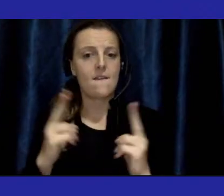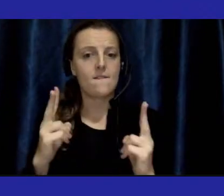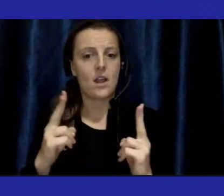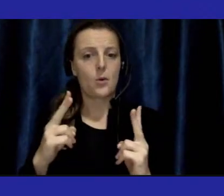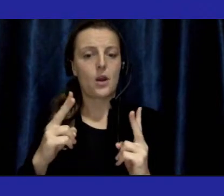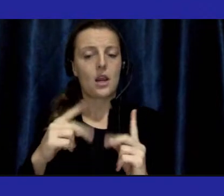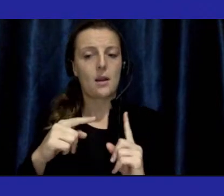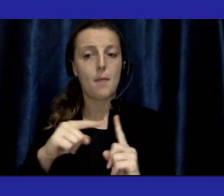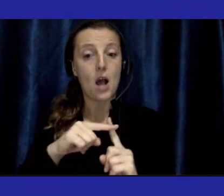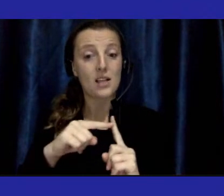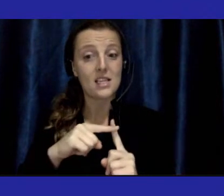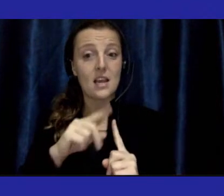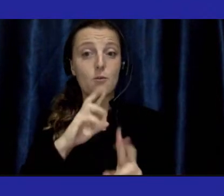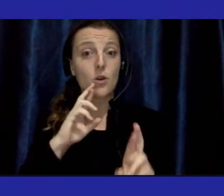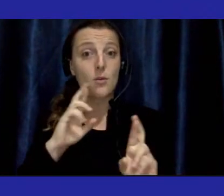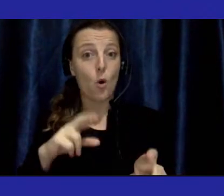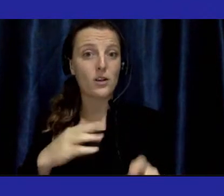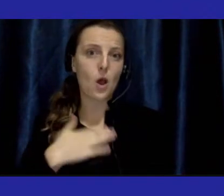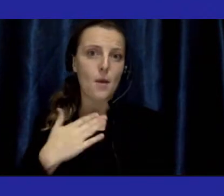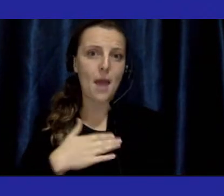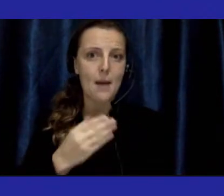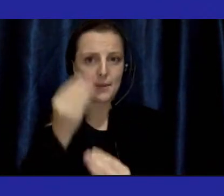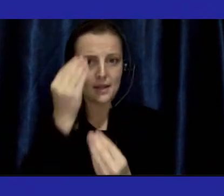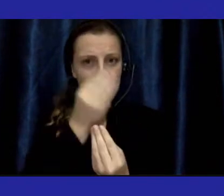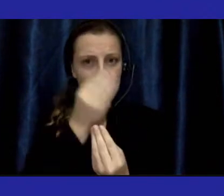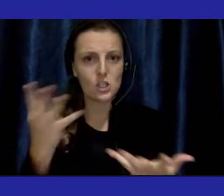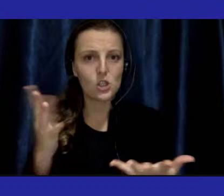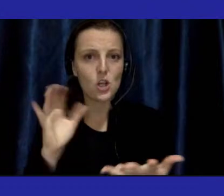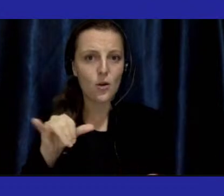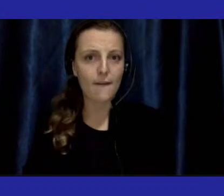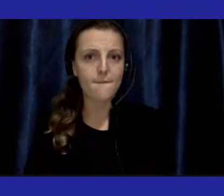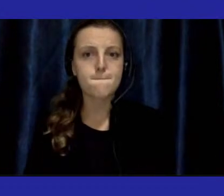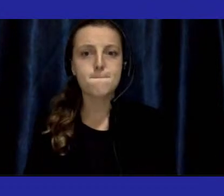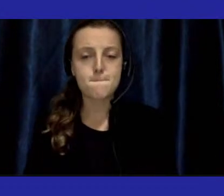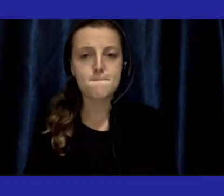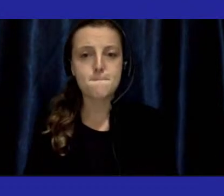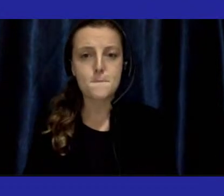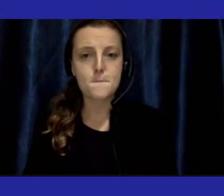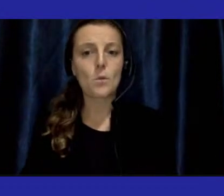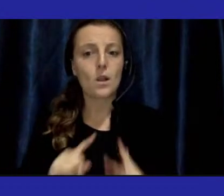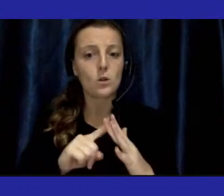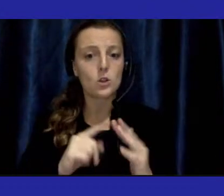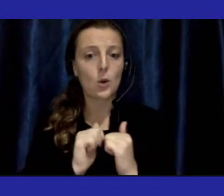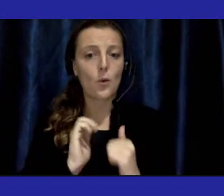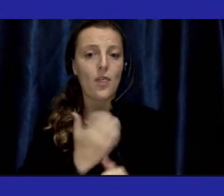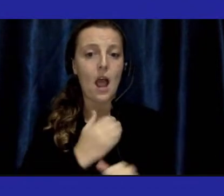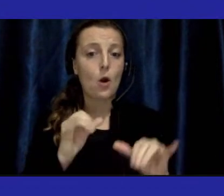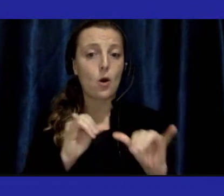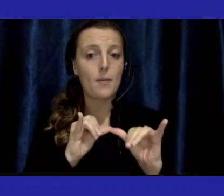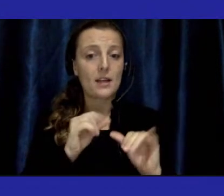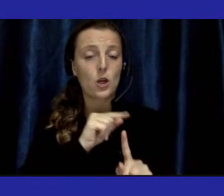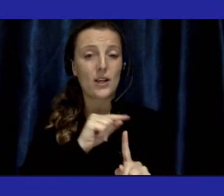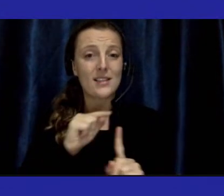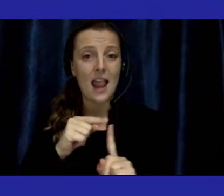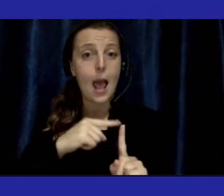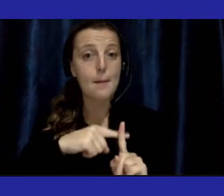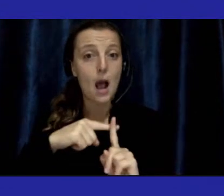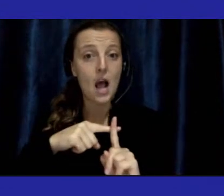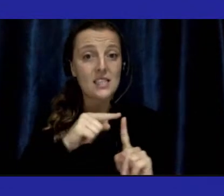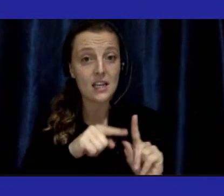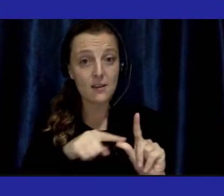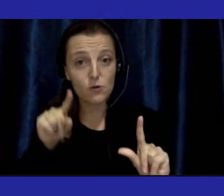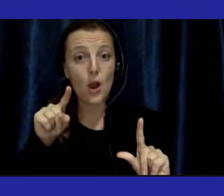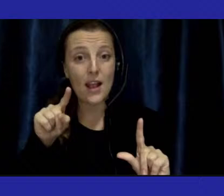share. So starting with our metrics that had positive trends. So under the quality and